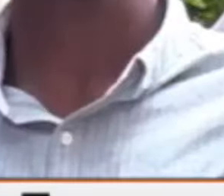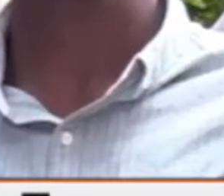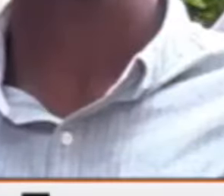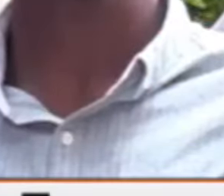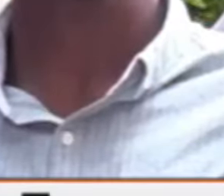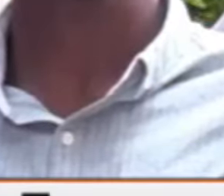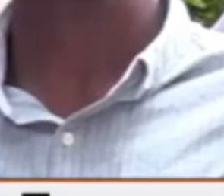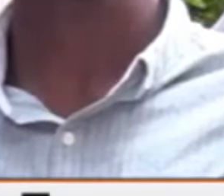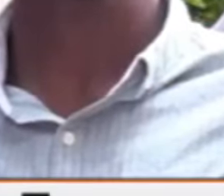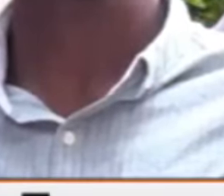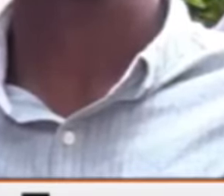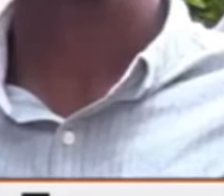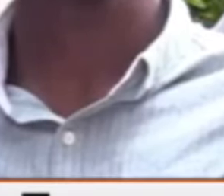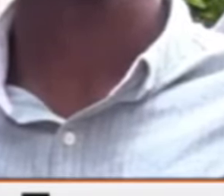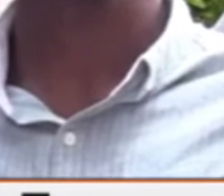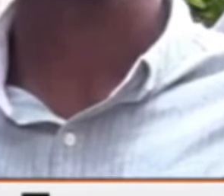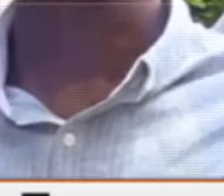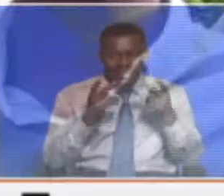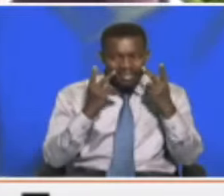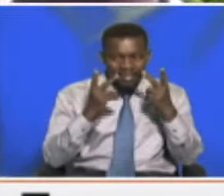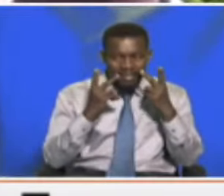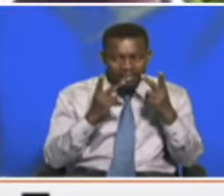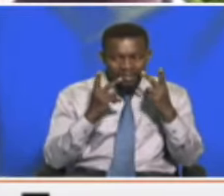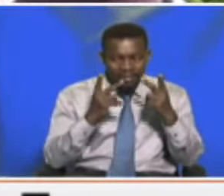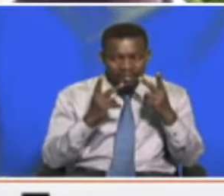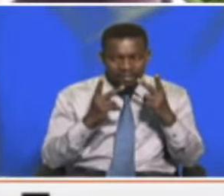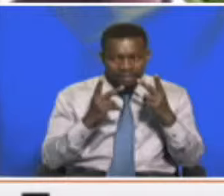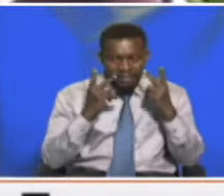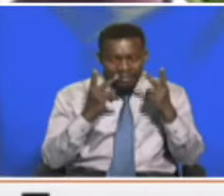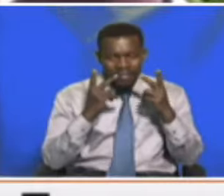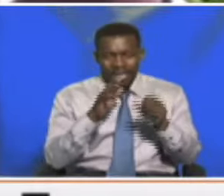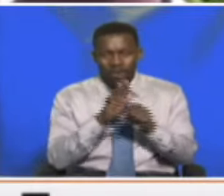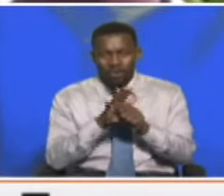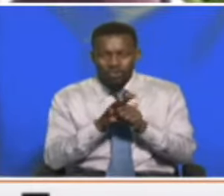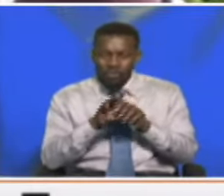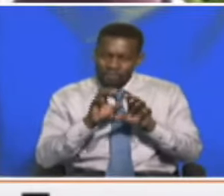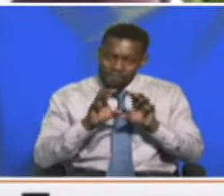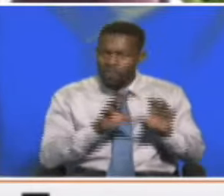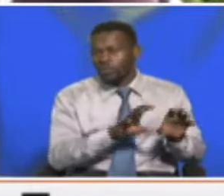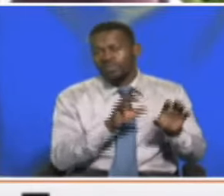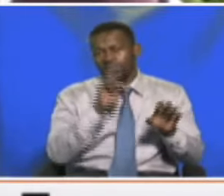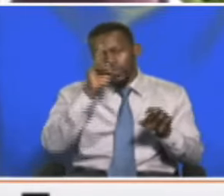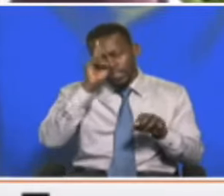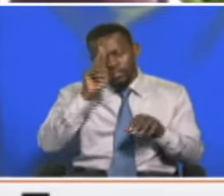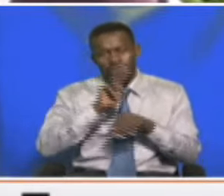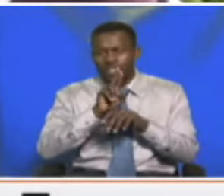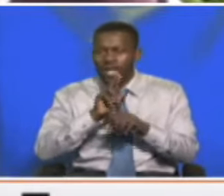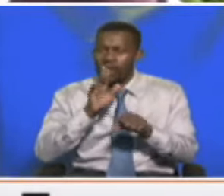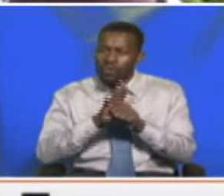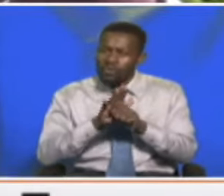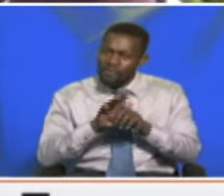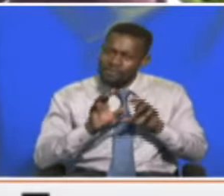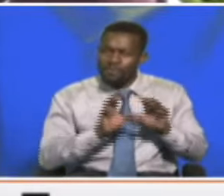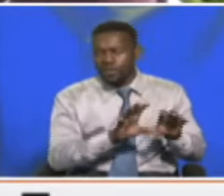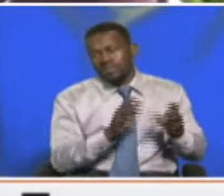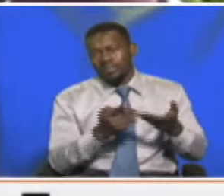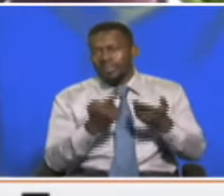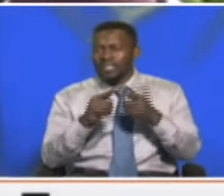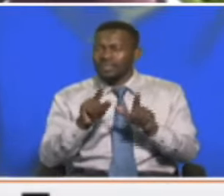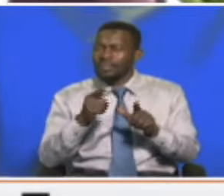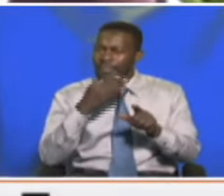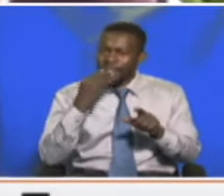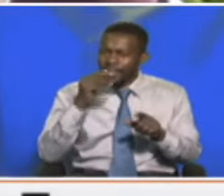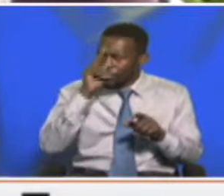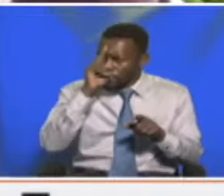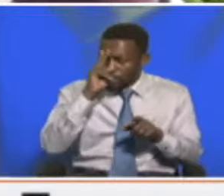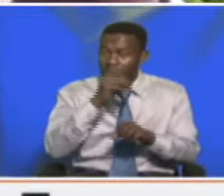We have seen an excessive use of force by the members of police who are instead supposed to protect us as we express our right. So it is